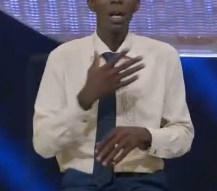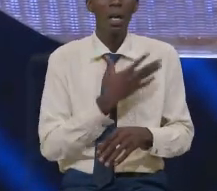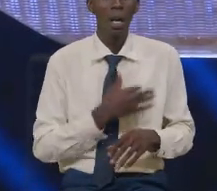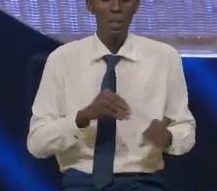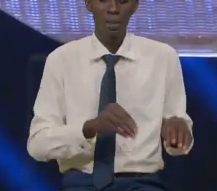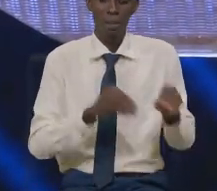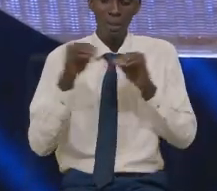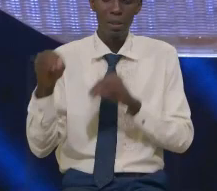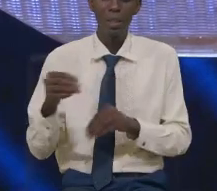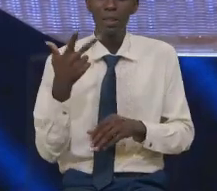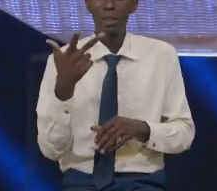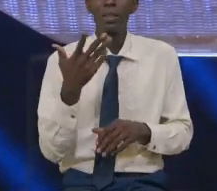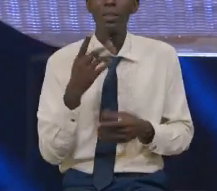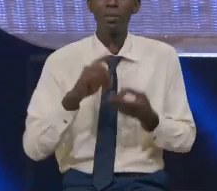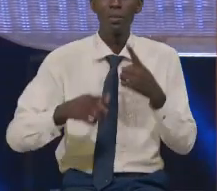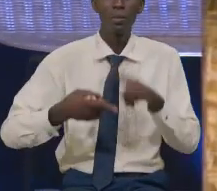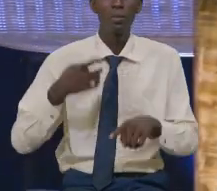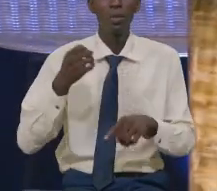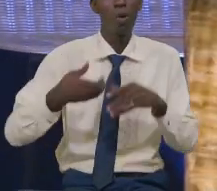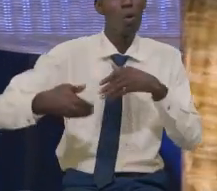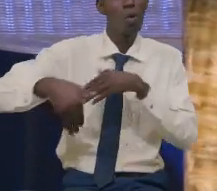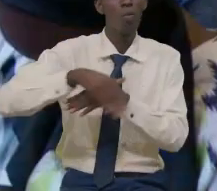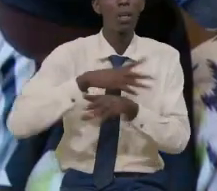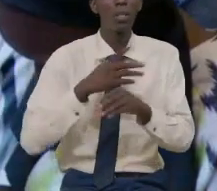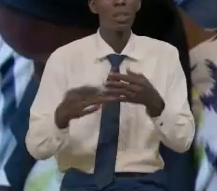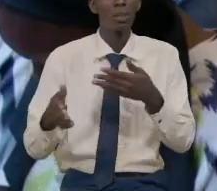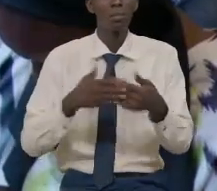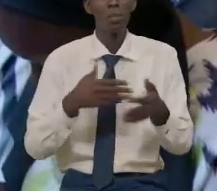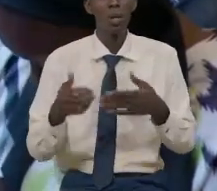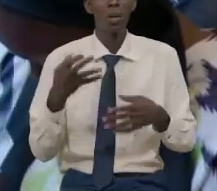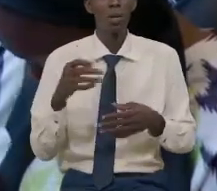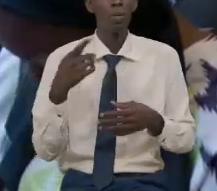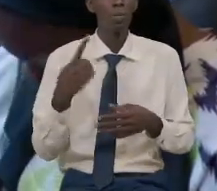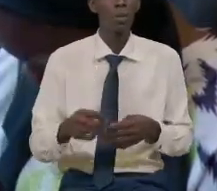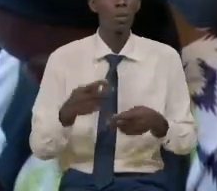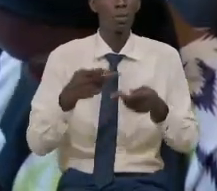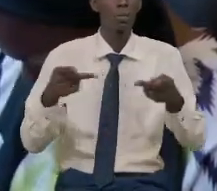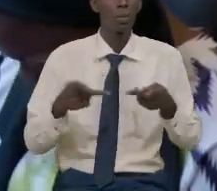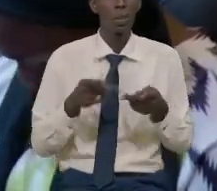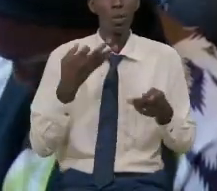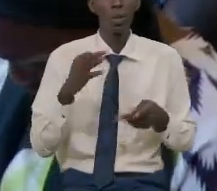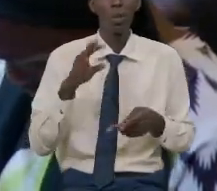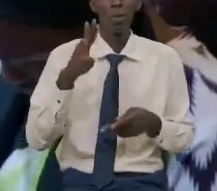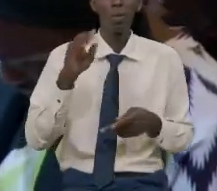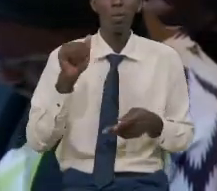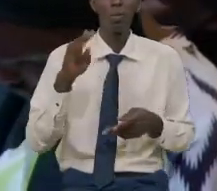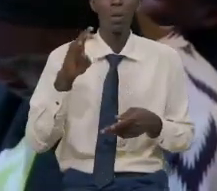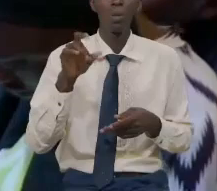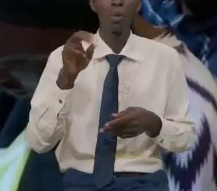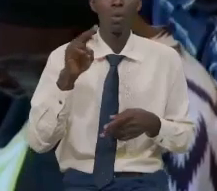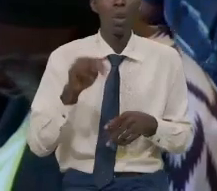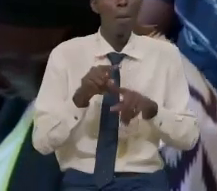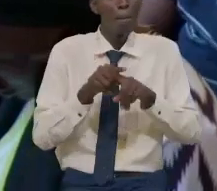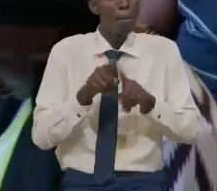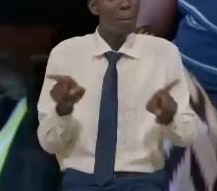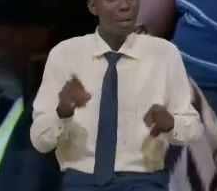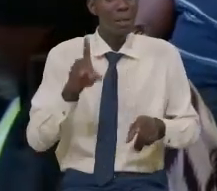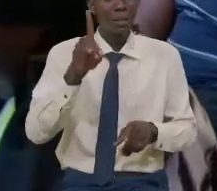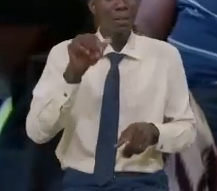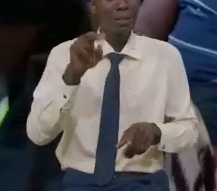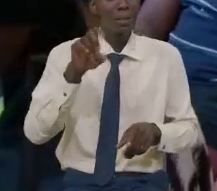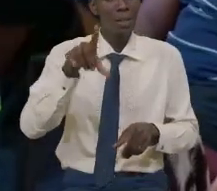Shadrach, Meshach, and Abednego over their fears of the province of Babylon. But